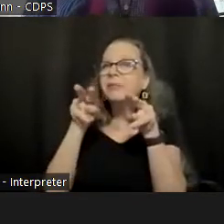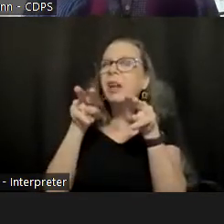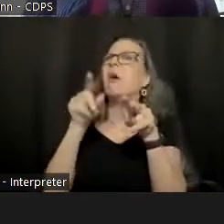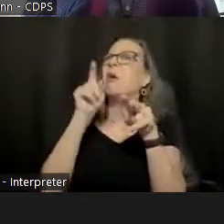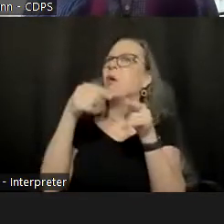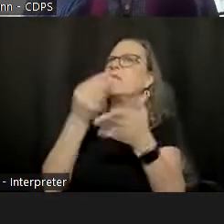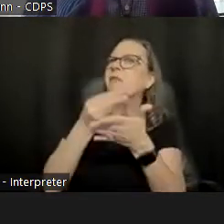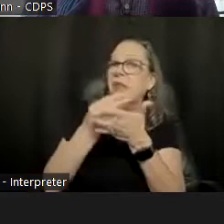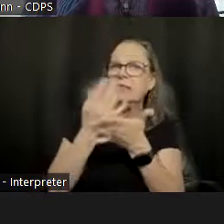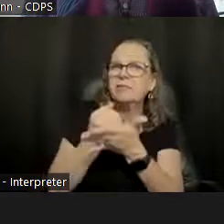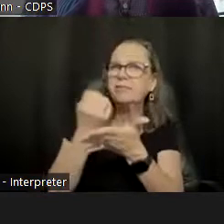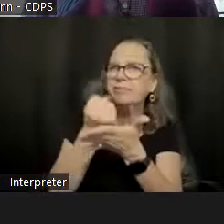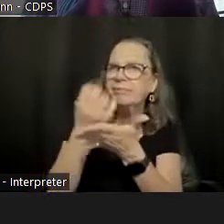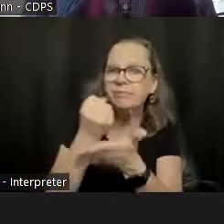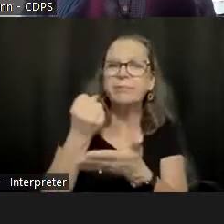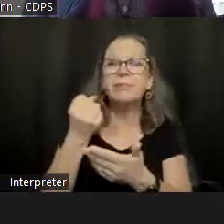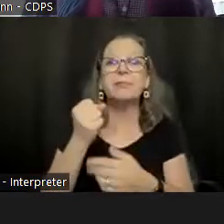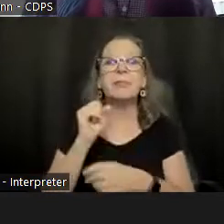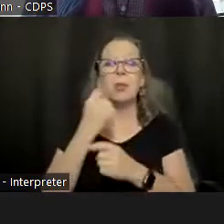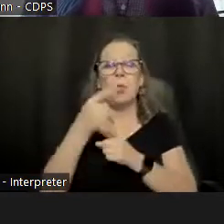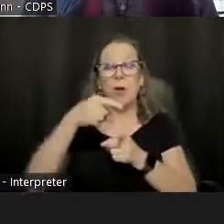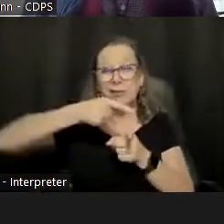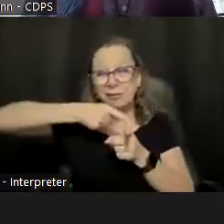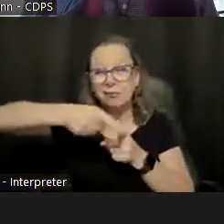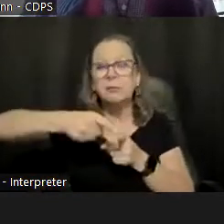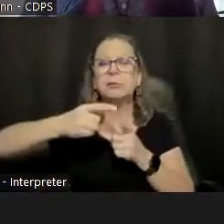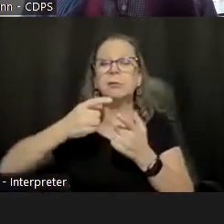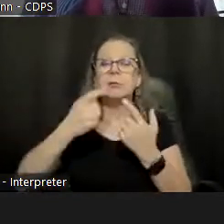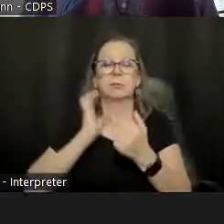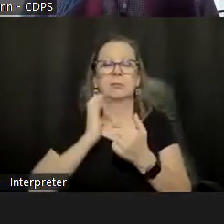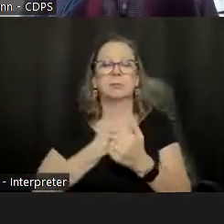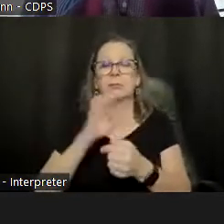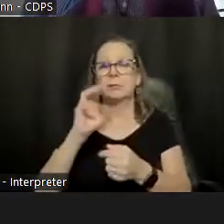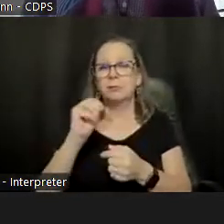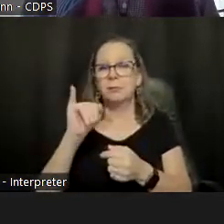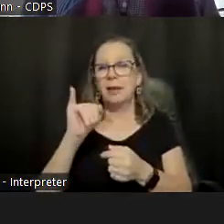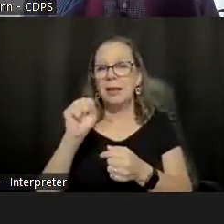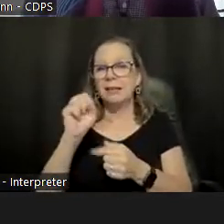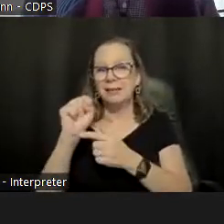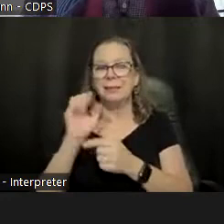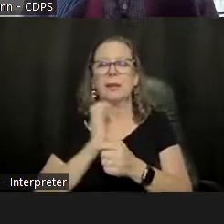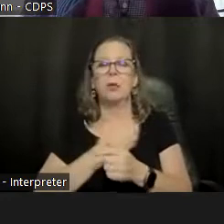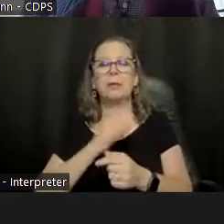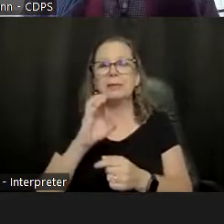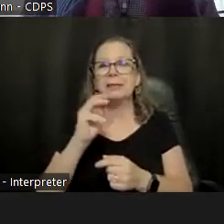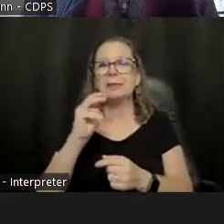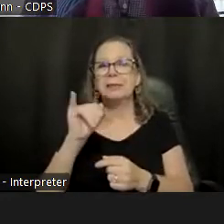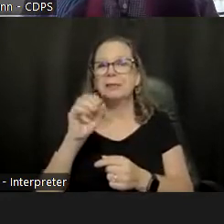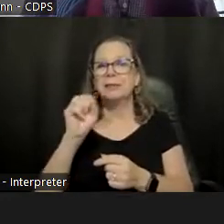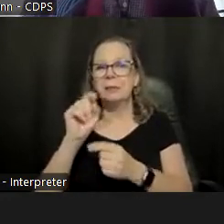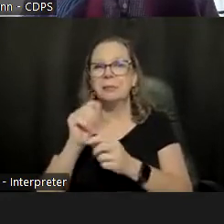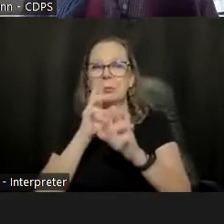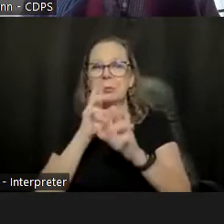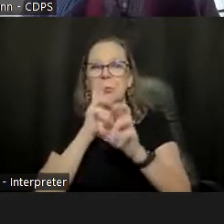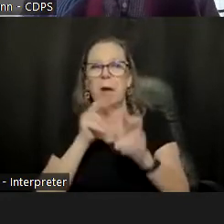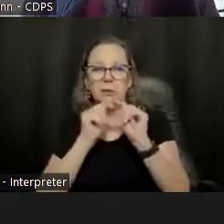and the area I'm looking at are our CMIST, CMIST response teams, and how are